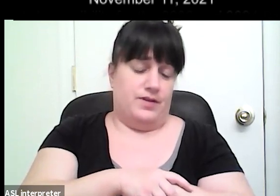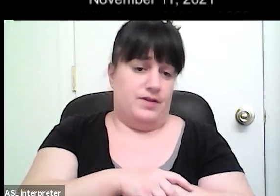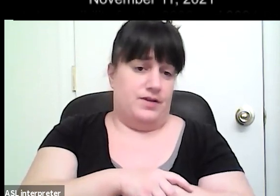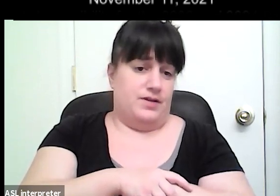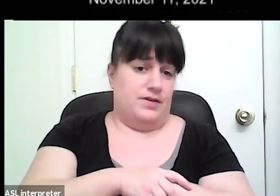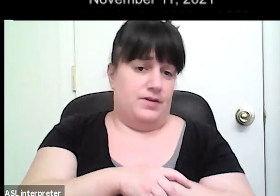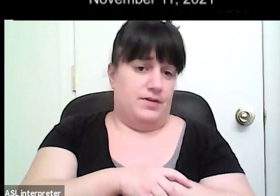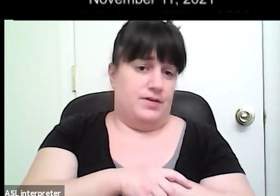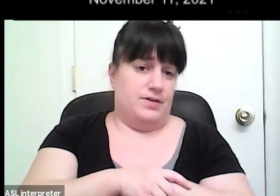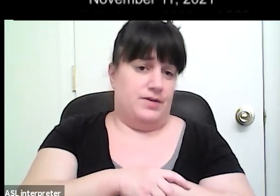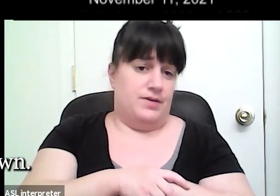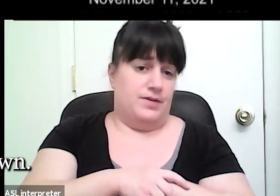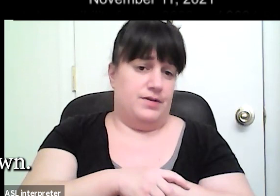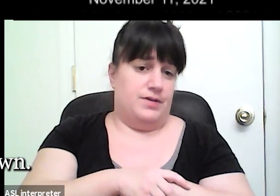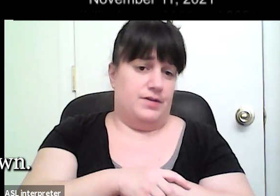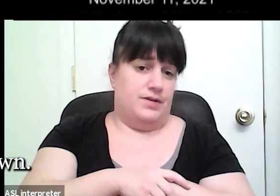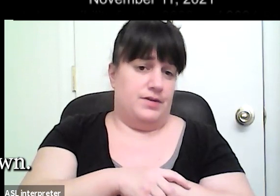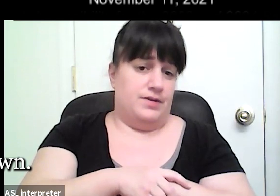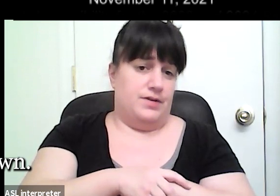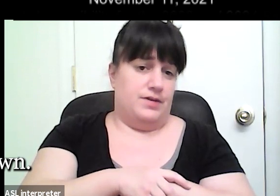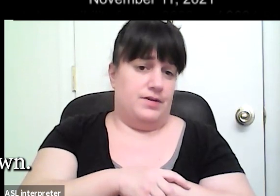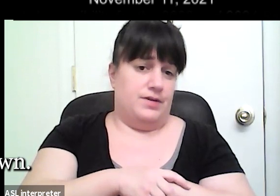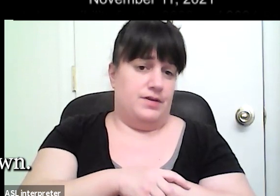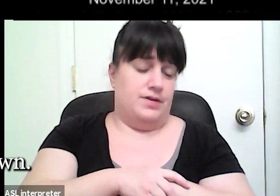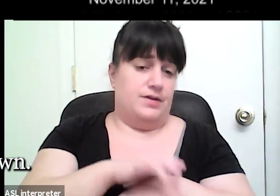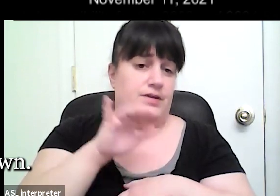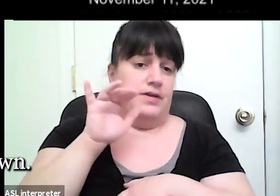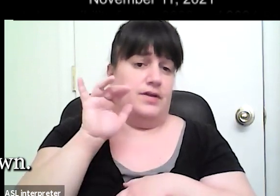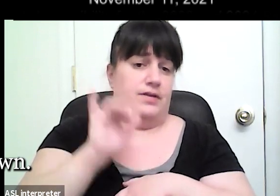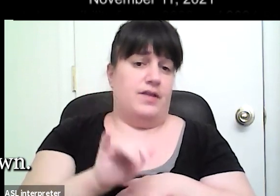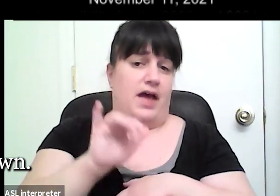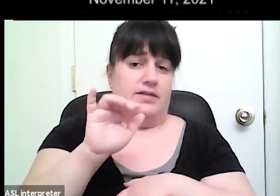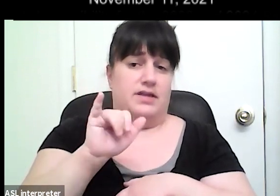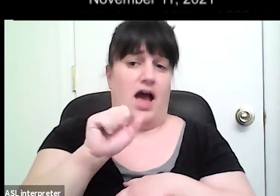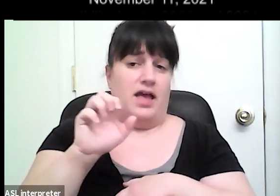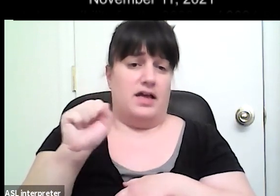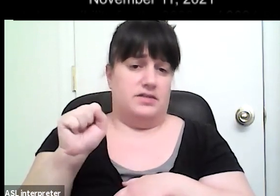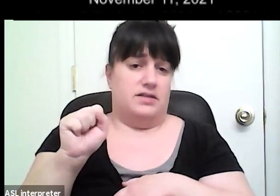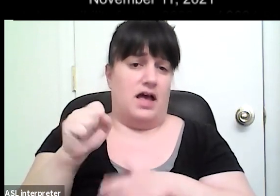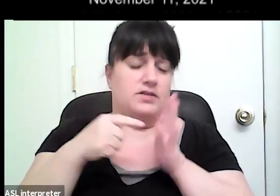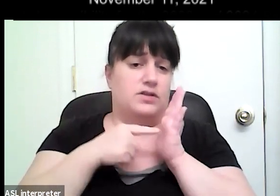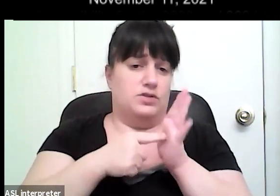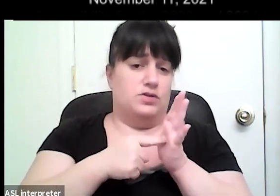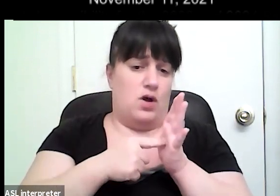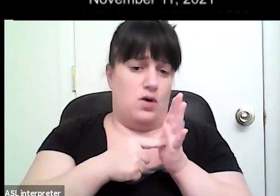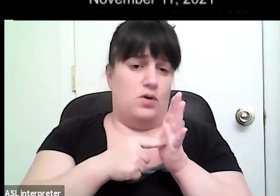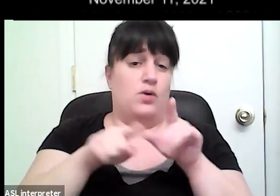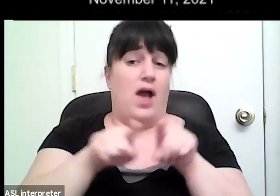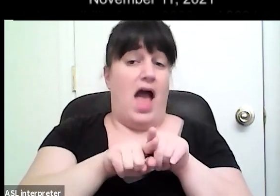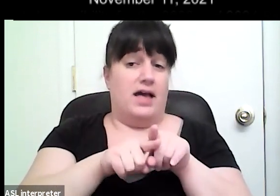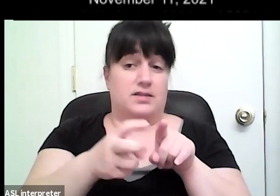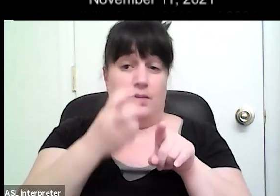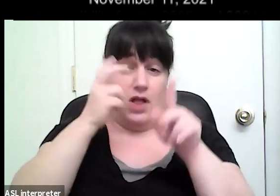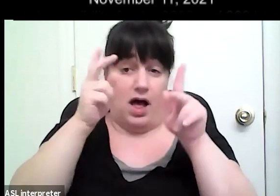instance. Loaded ISS. And this is the ISS Magnifying. that is being shown. So as a blind person,